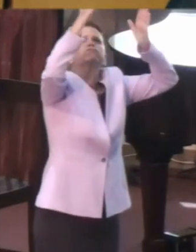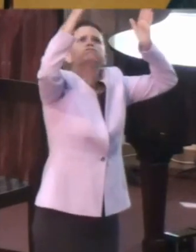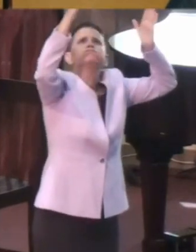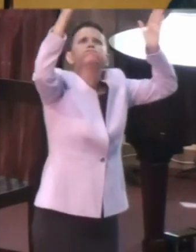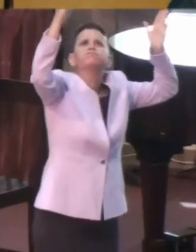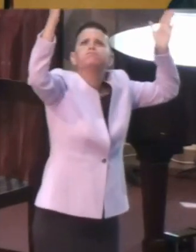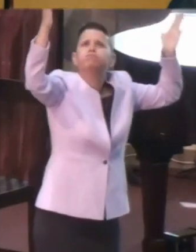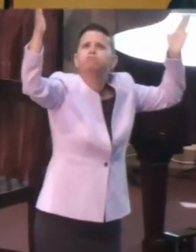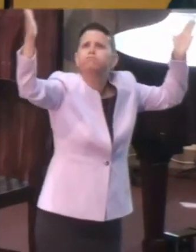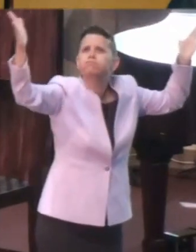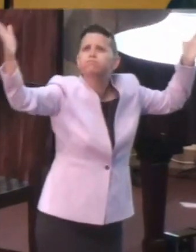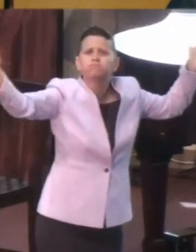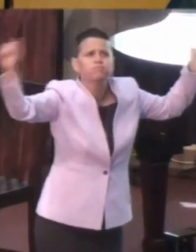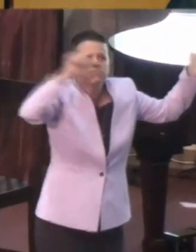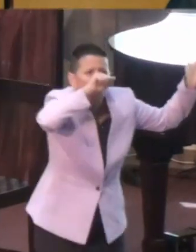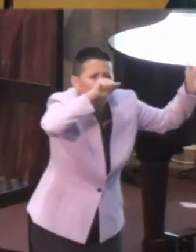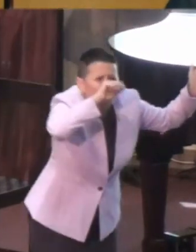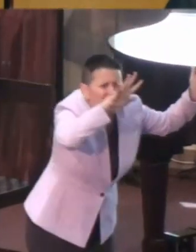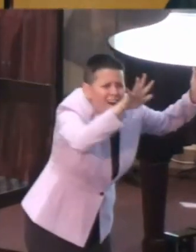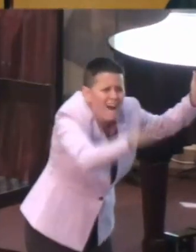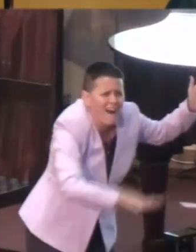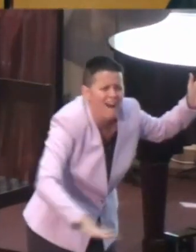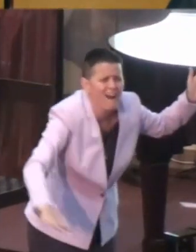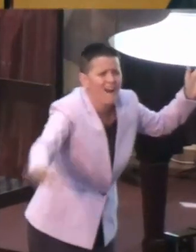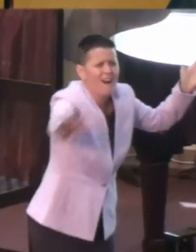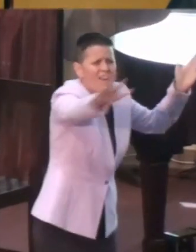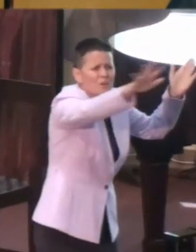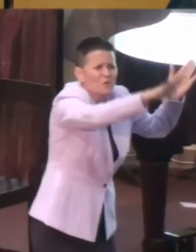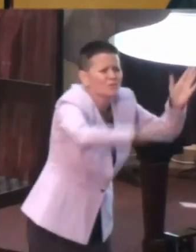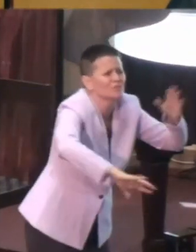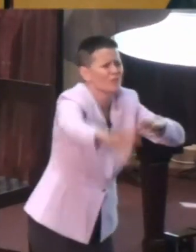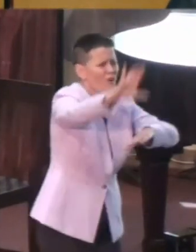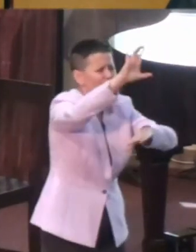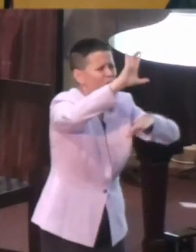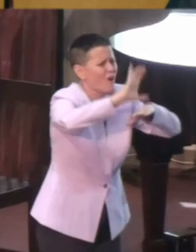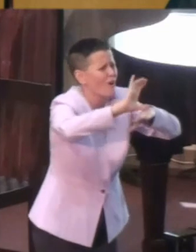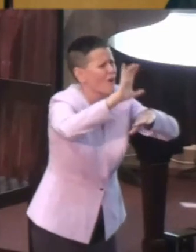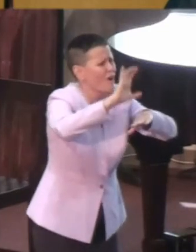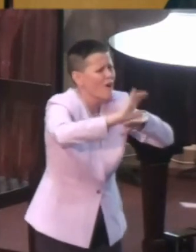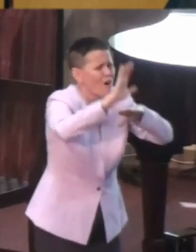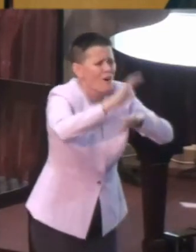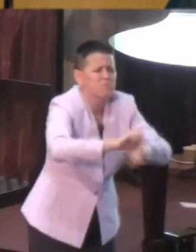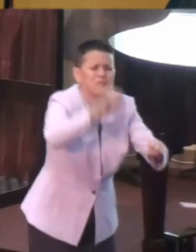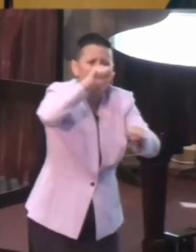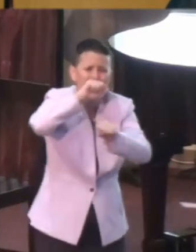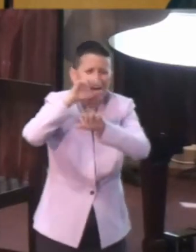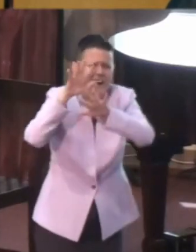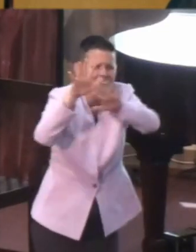Church